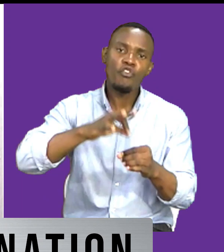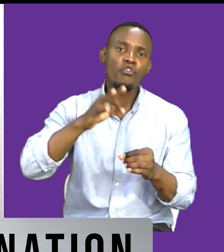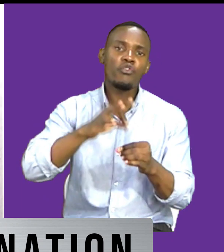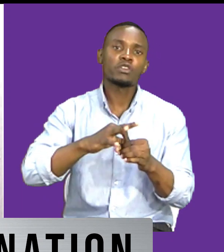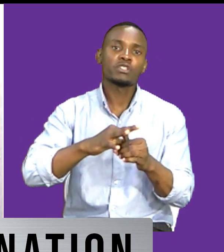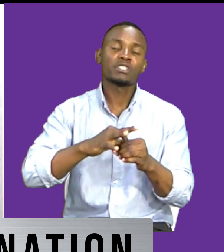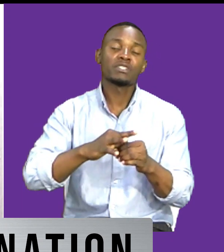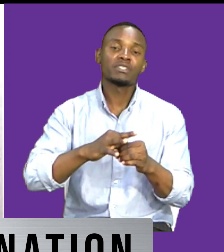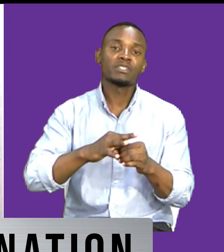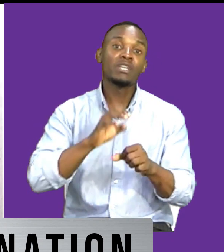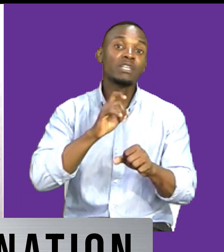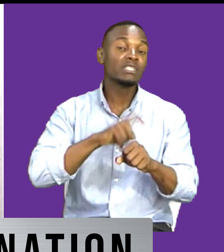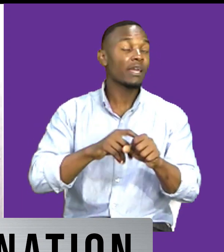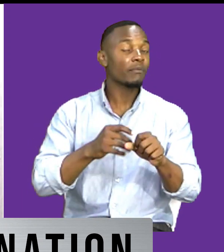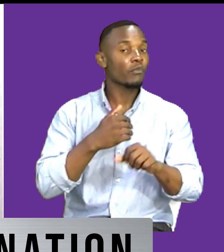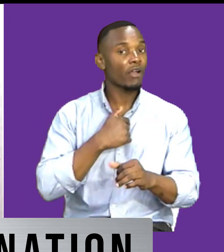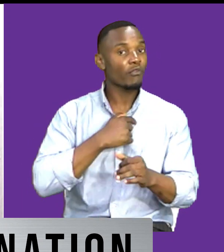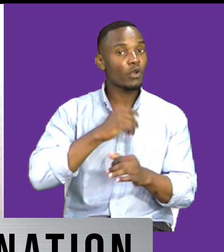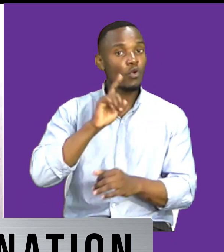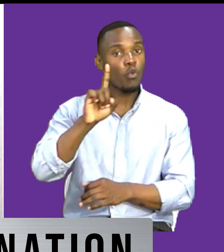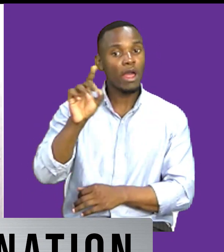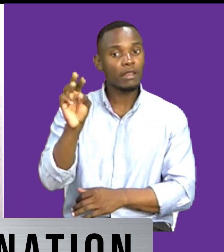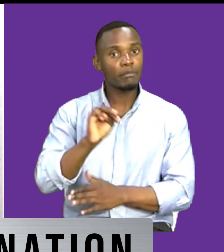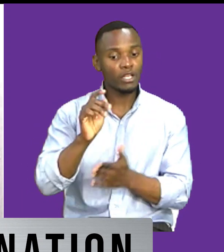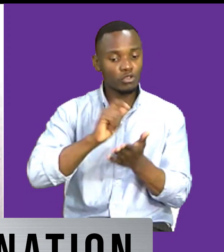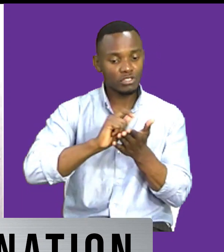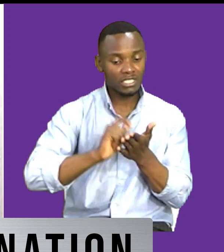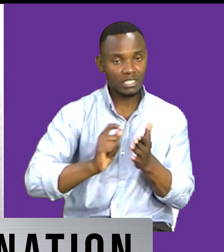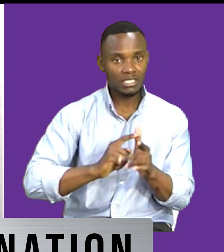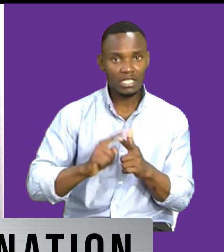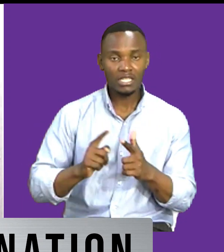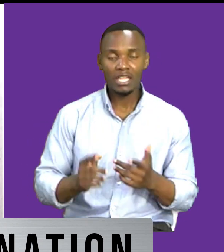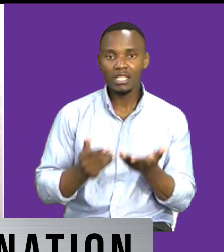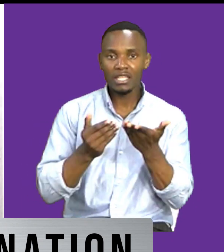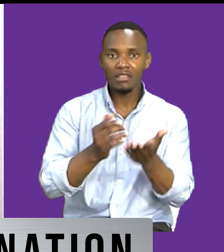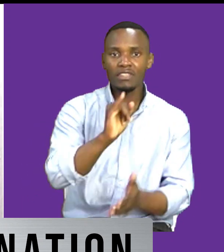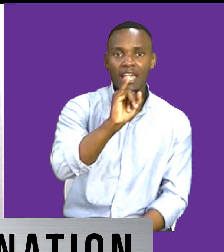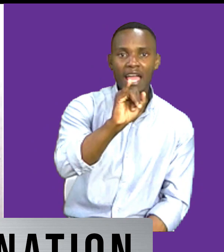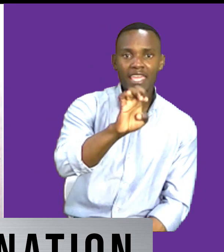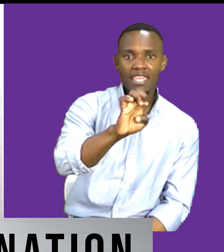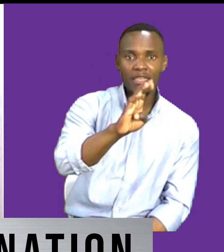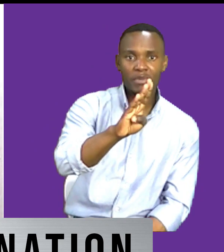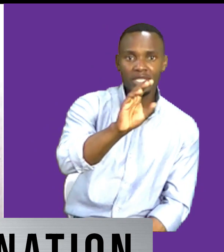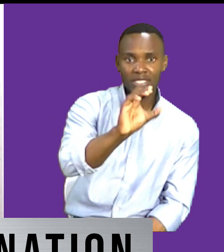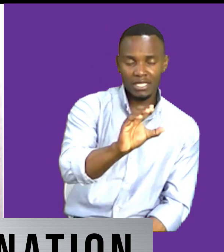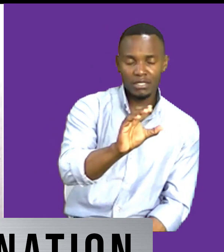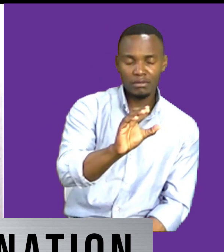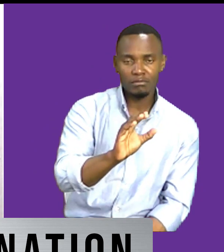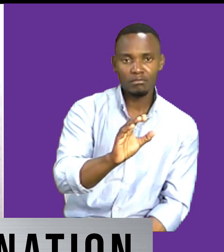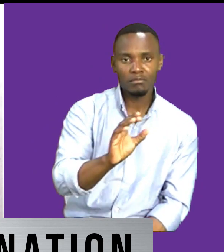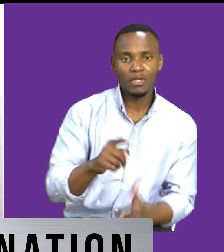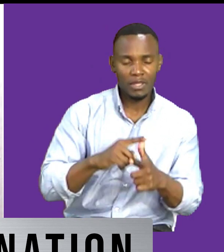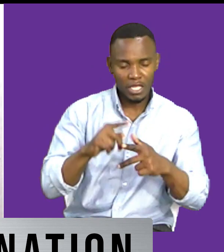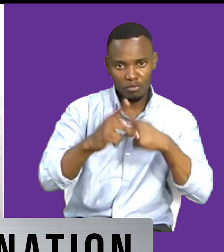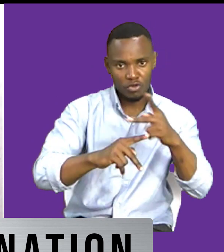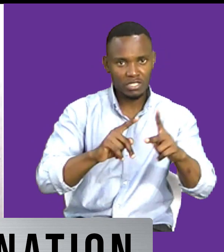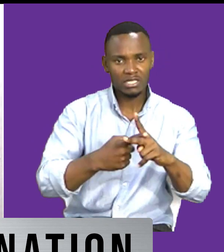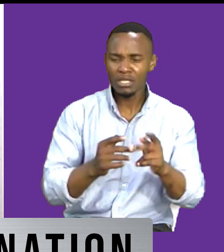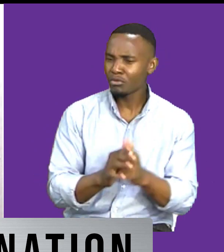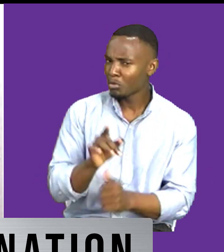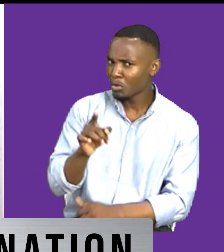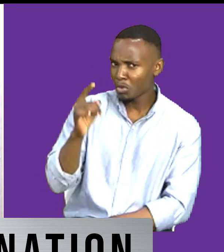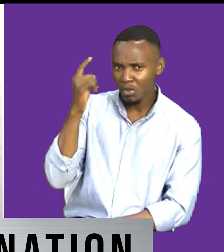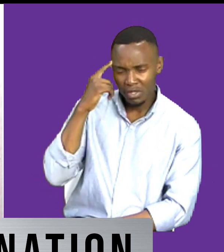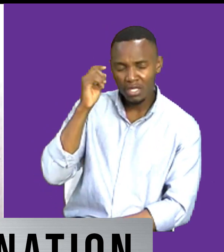The moment, Jonah, we get 1 million signatures and take it to IBC, the process begins. Do you think it will make it past the IEBC? You will again